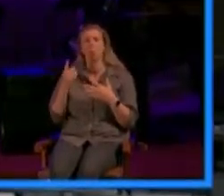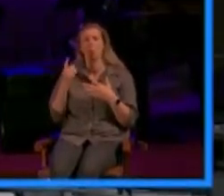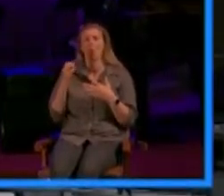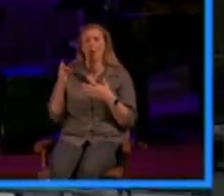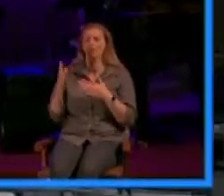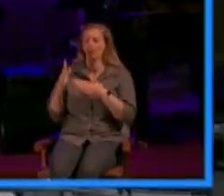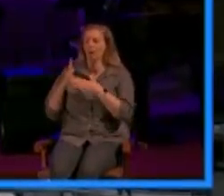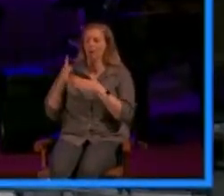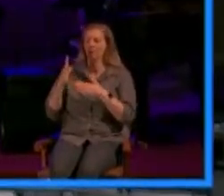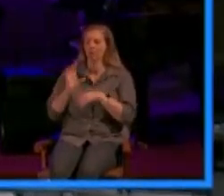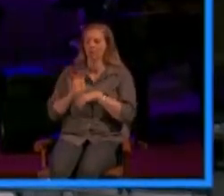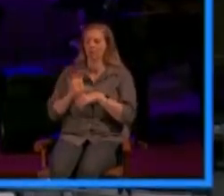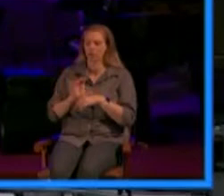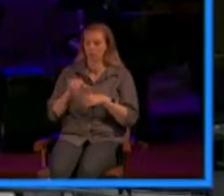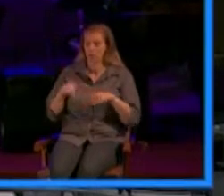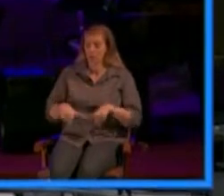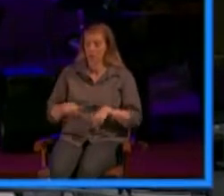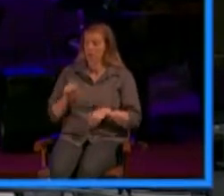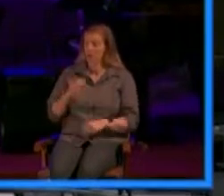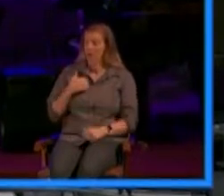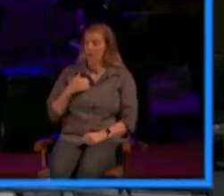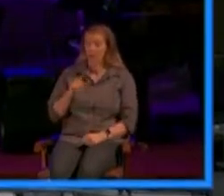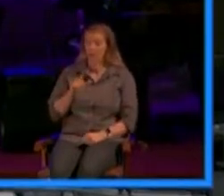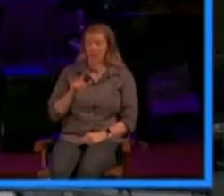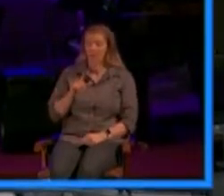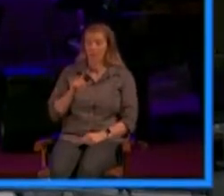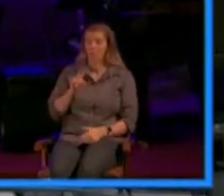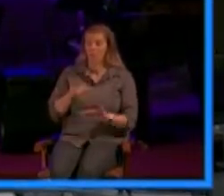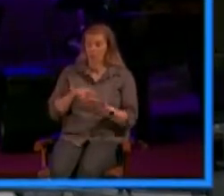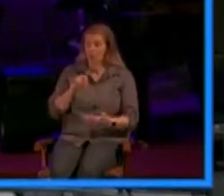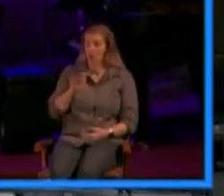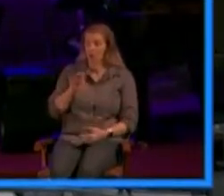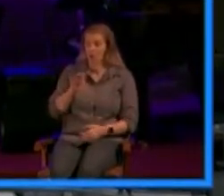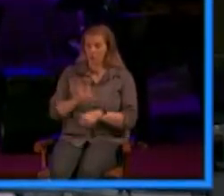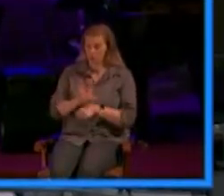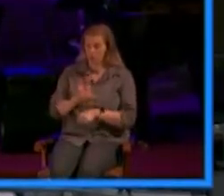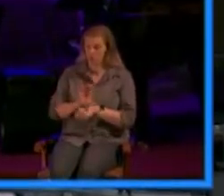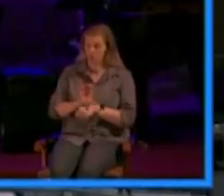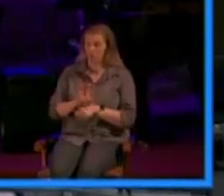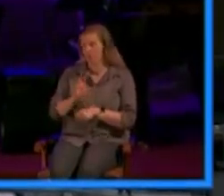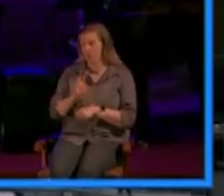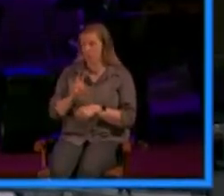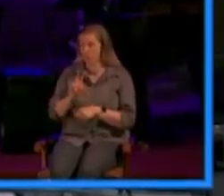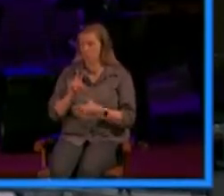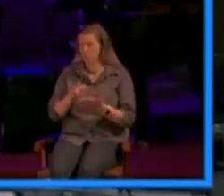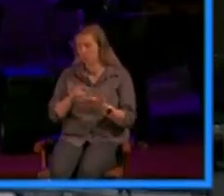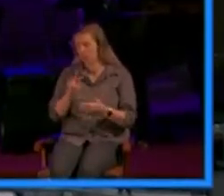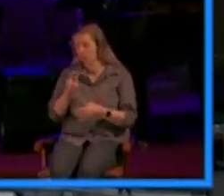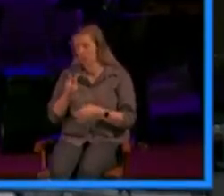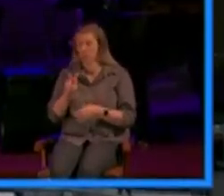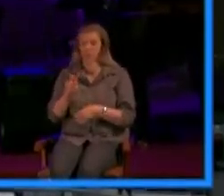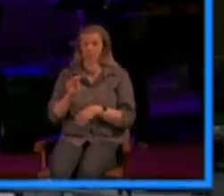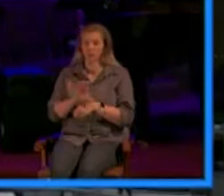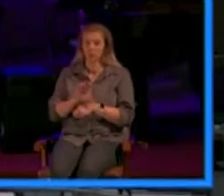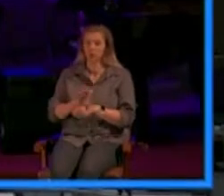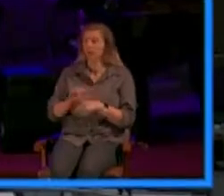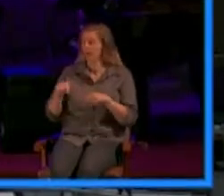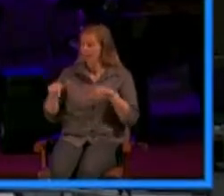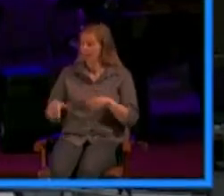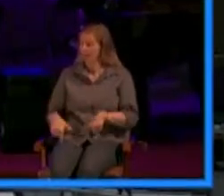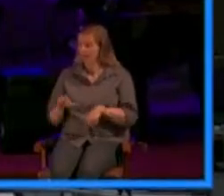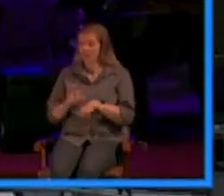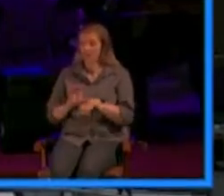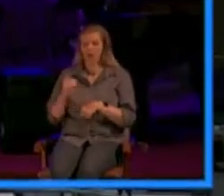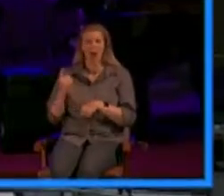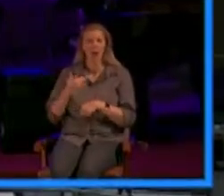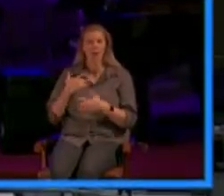2,125 churches we have here in South Carolina, South Carolina Baptist Churches. You are always in the top tier in terms of your giving through